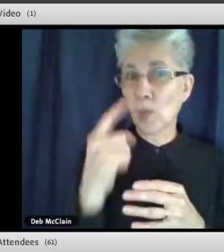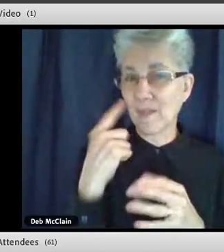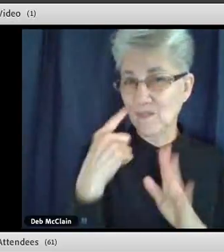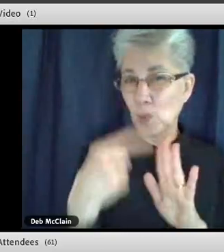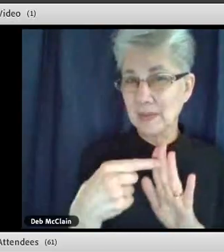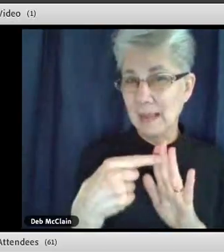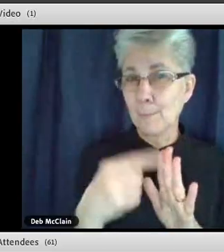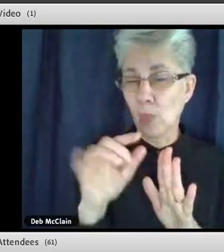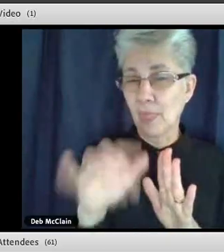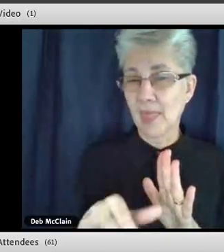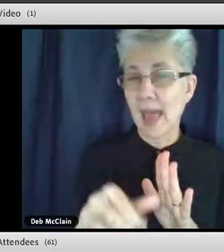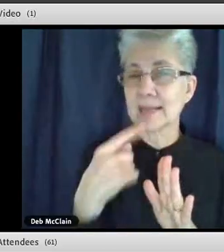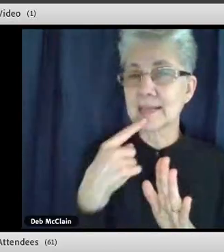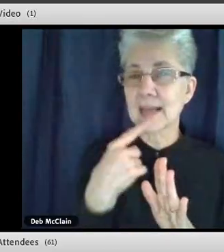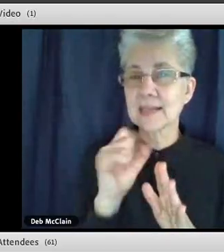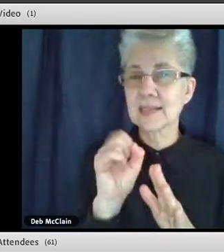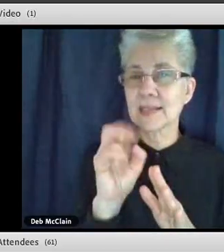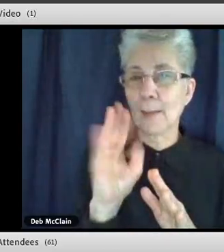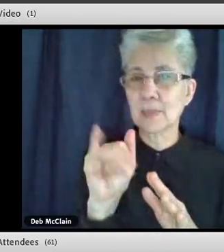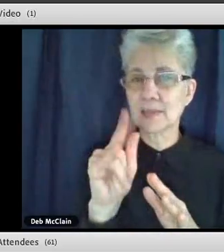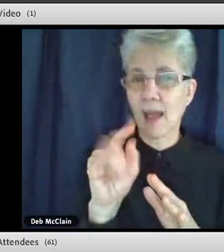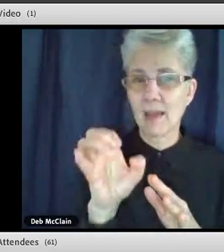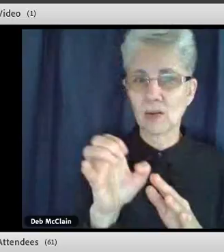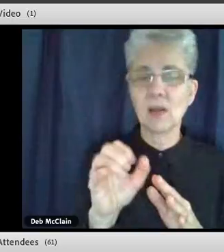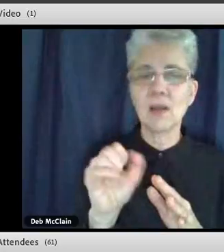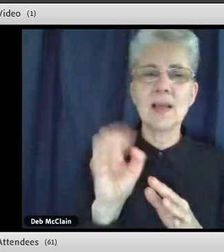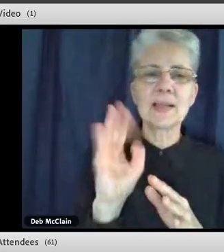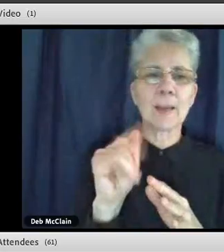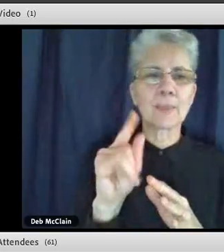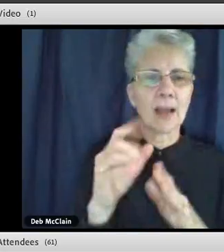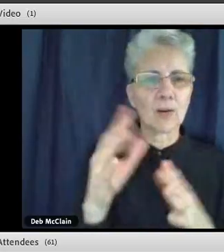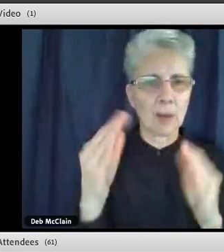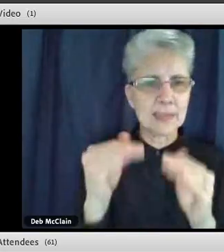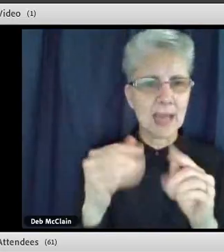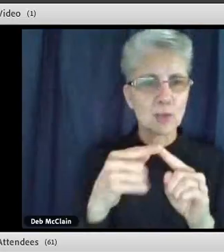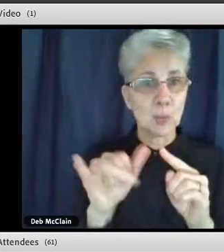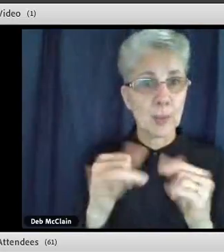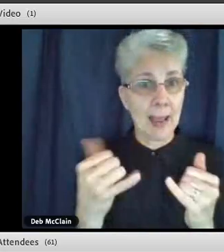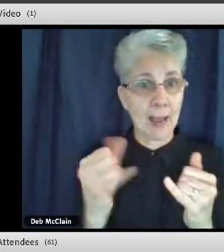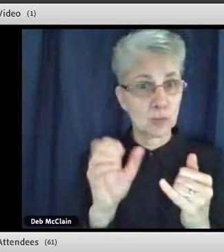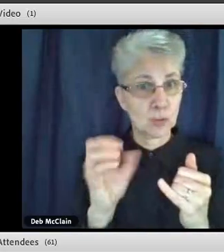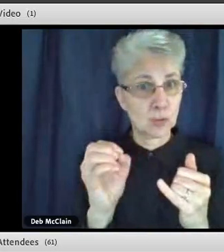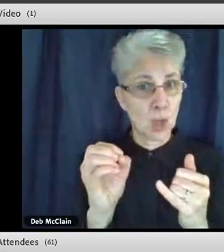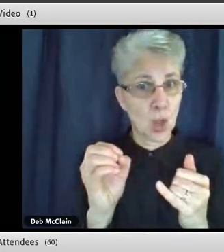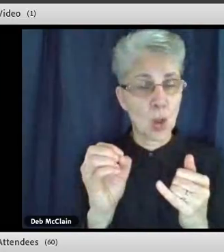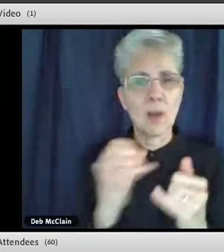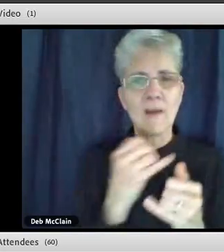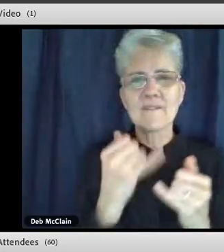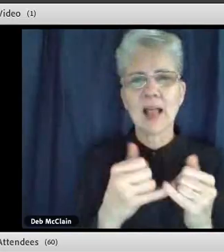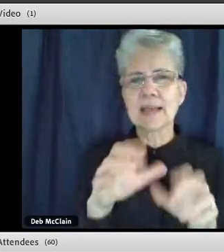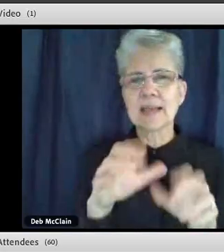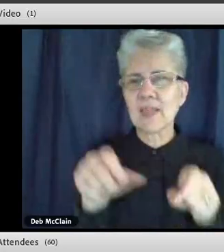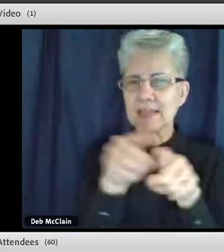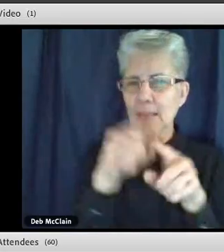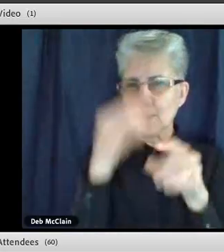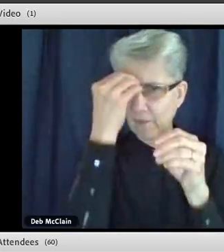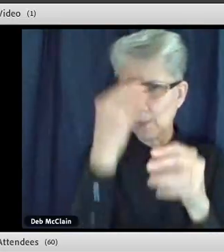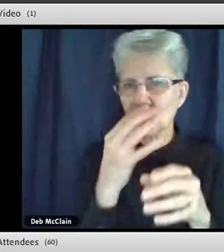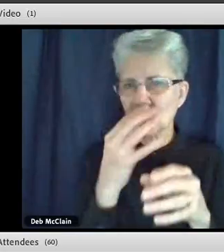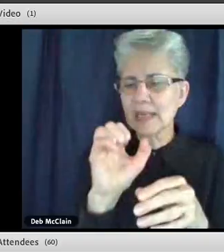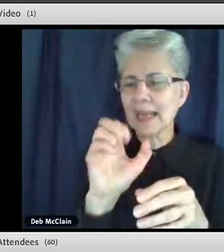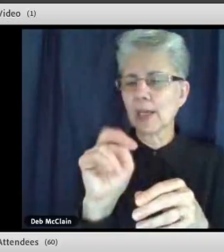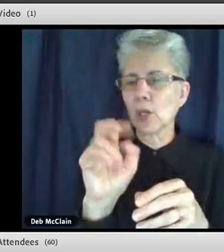represents subtitle, and subtitle information comes after it, yeah? And then finally taking that same information and encoding it